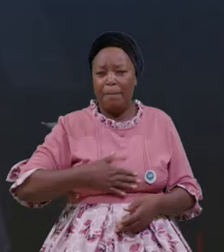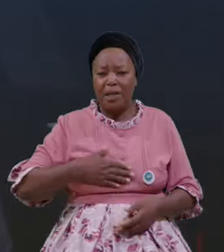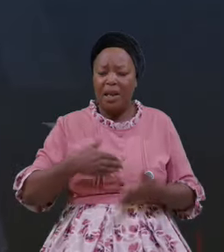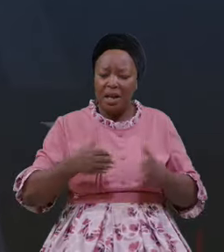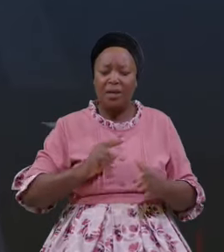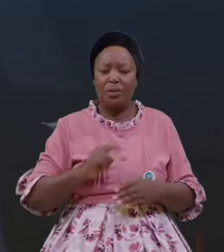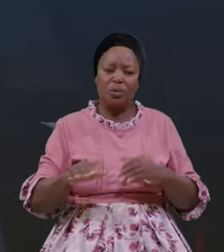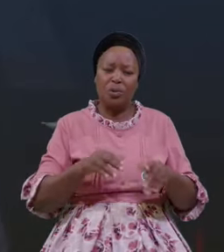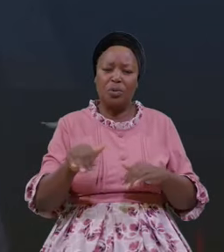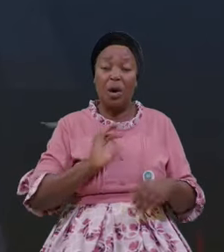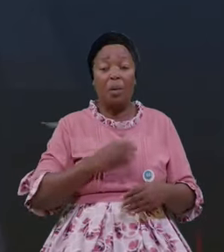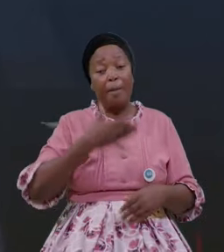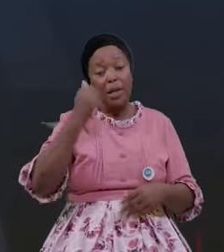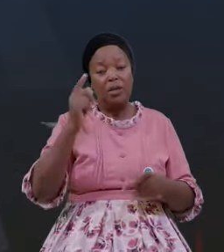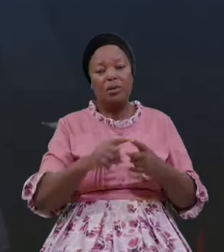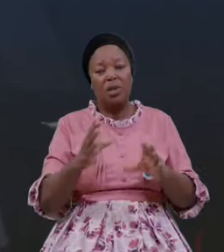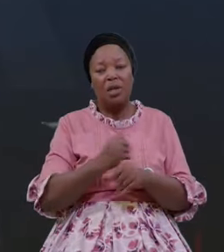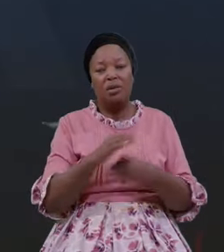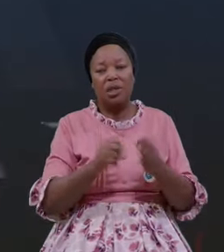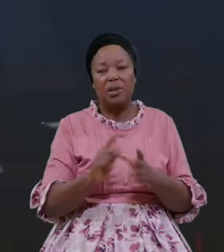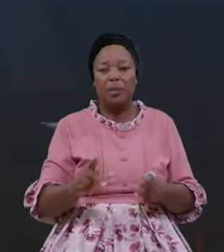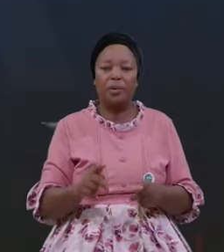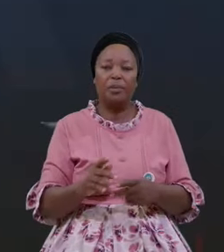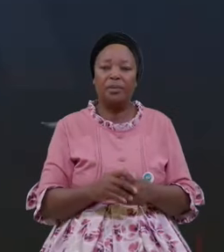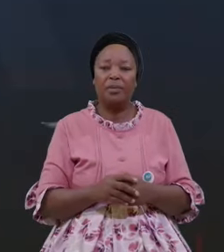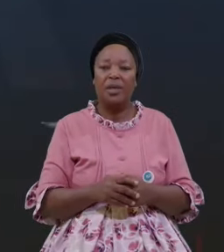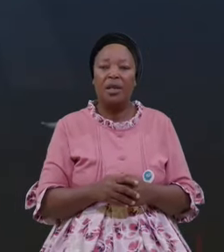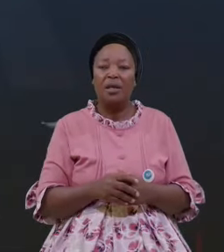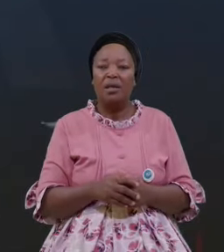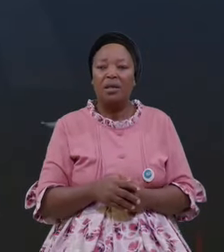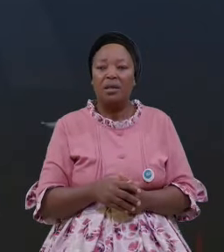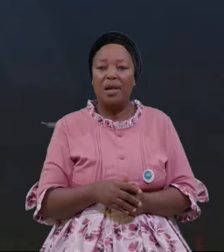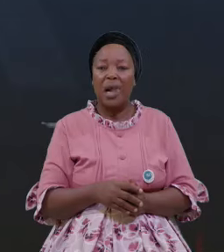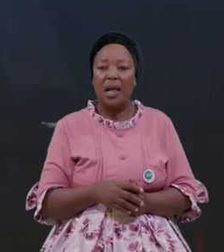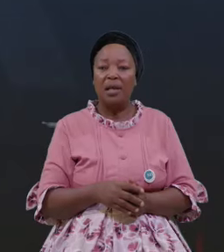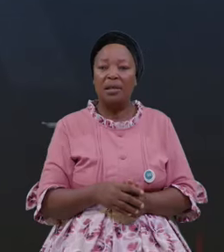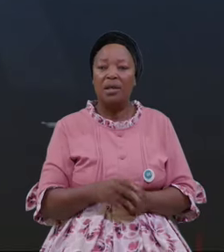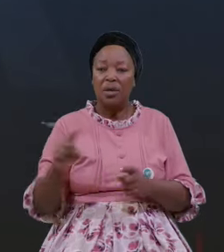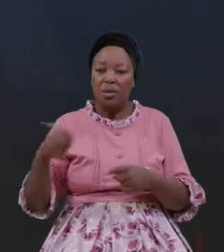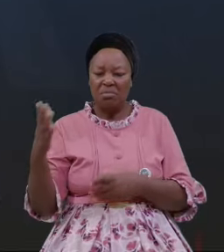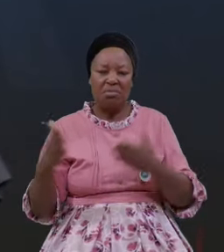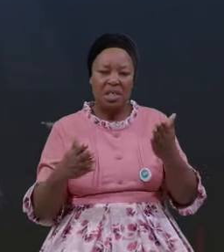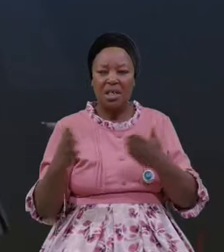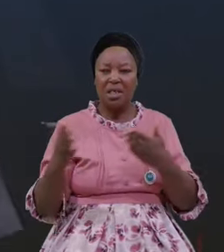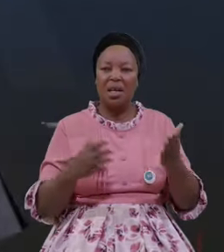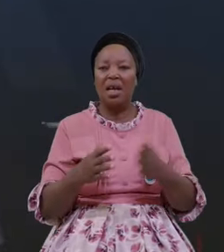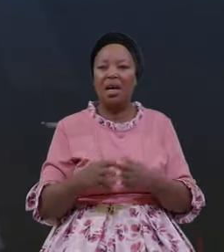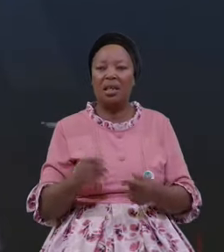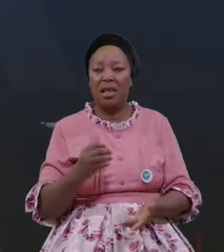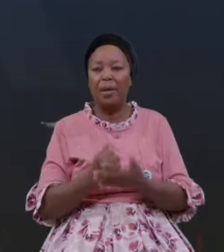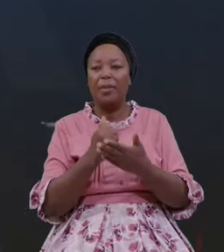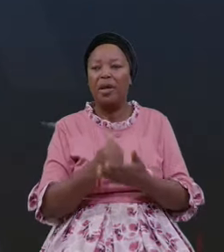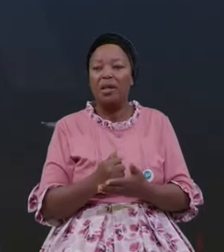also. So go down the road also. Don't cancel, don't